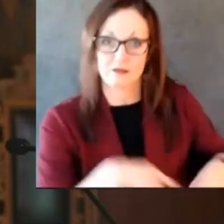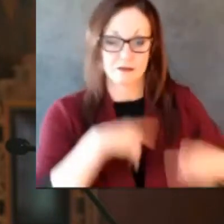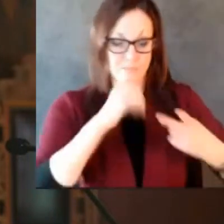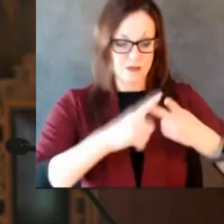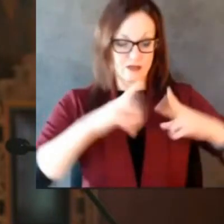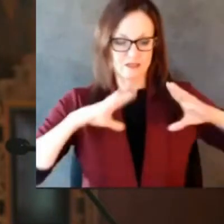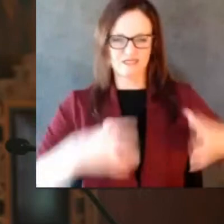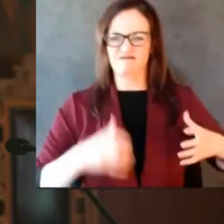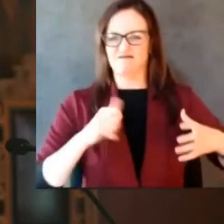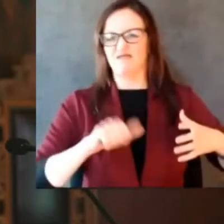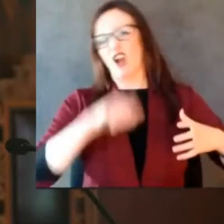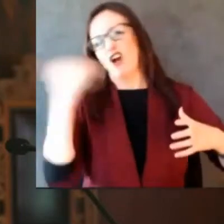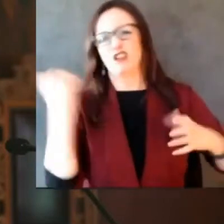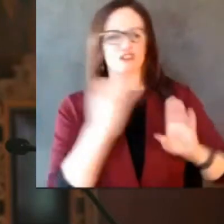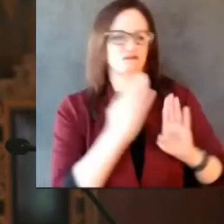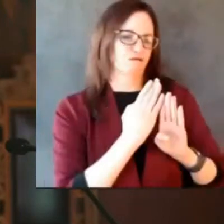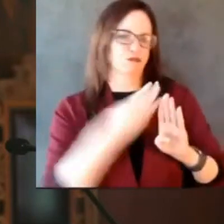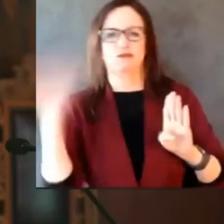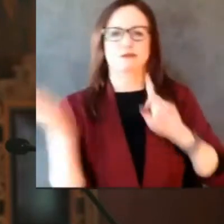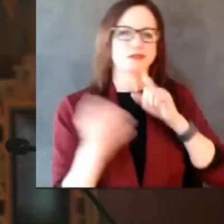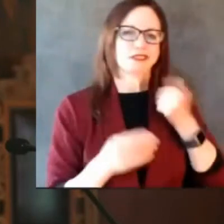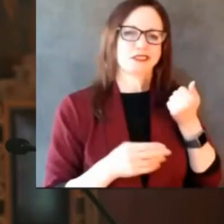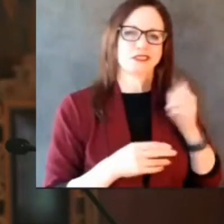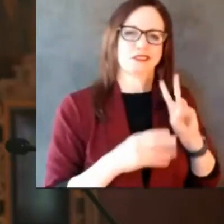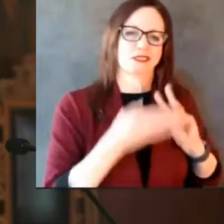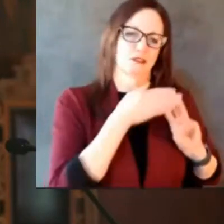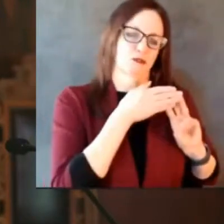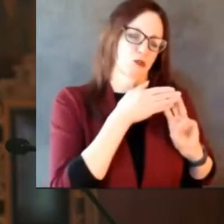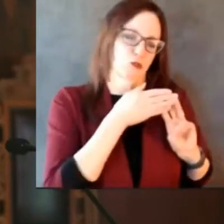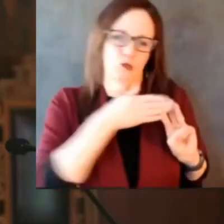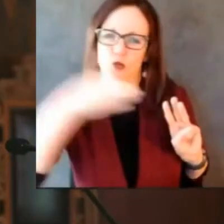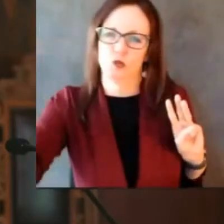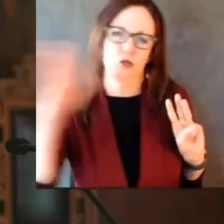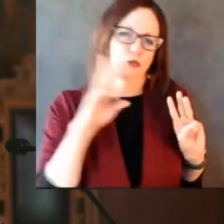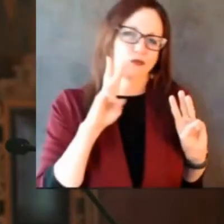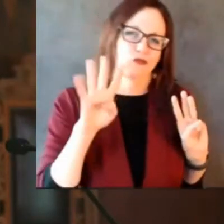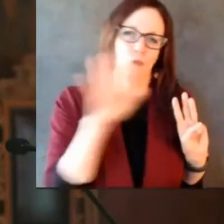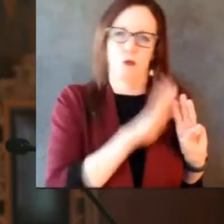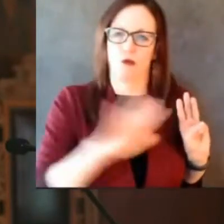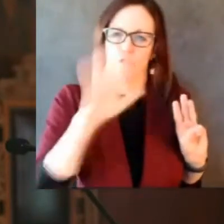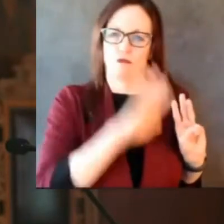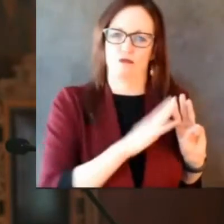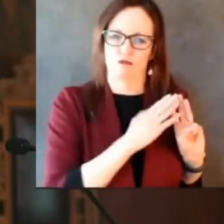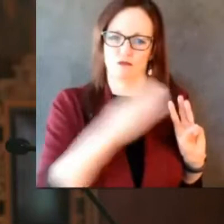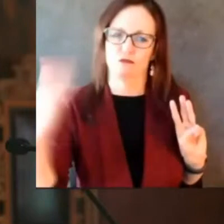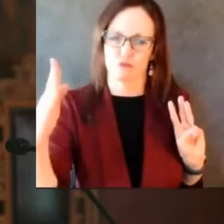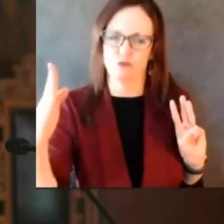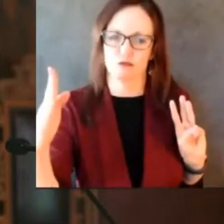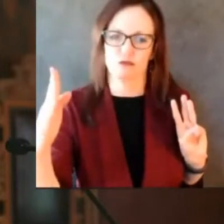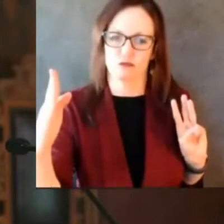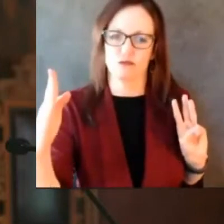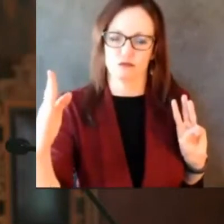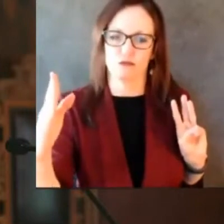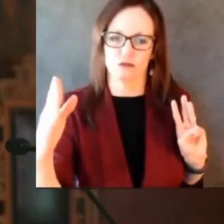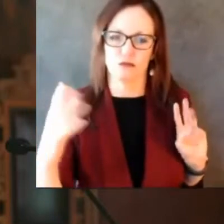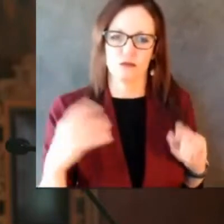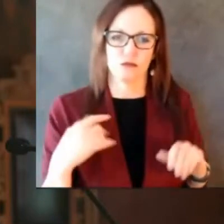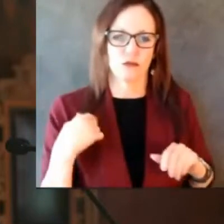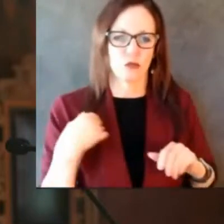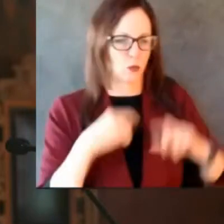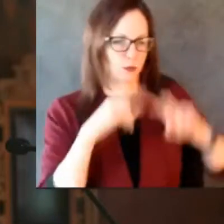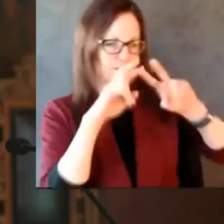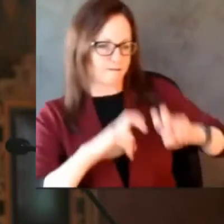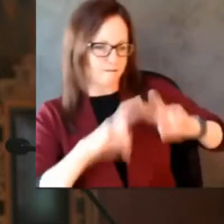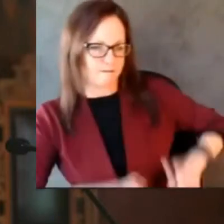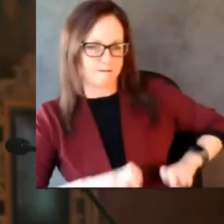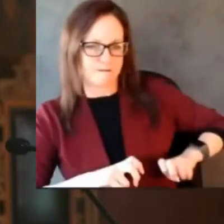part begins, which is we find a lot of different creative ways to do pop-up clinics, to bring vaccine to